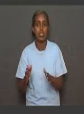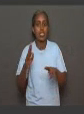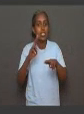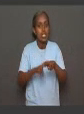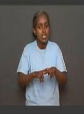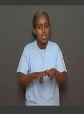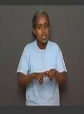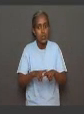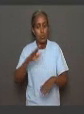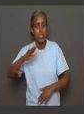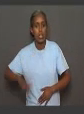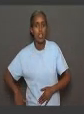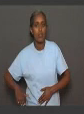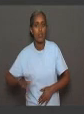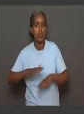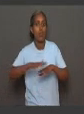which are left over.